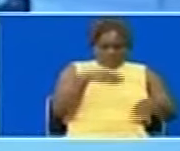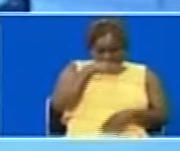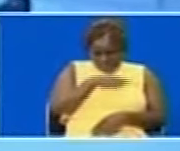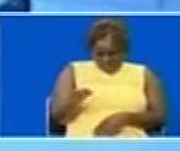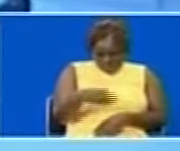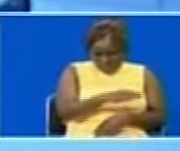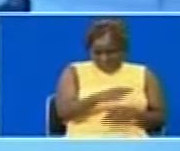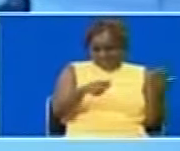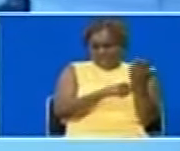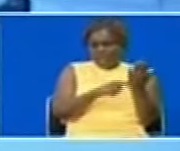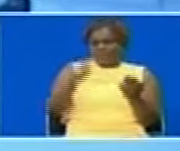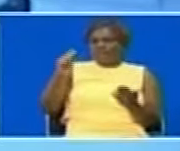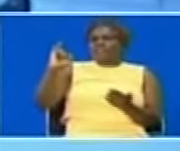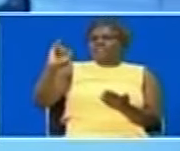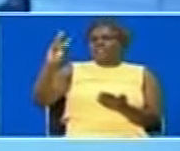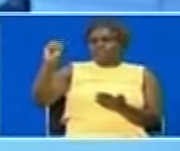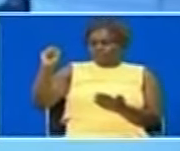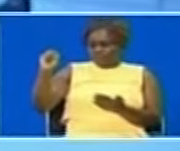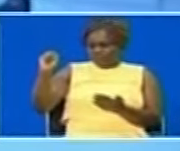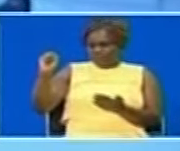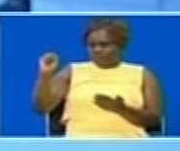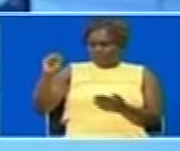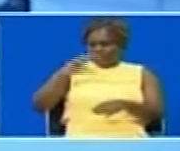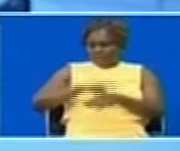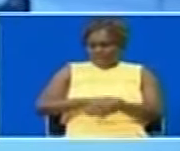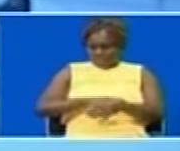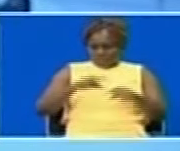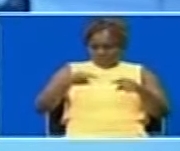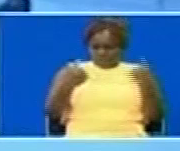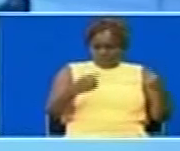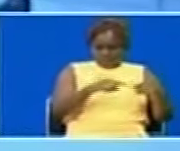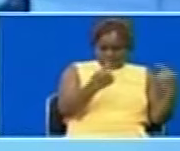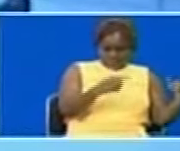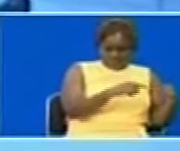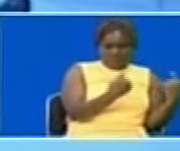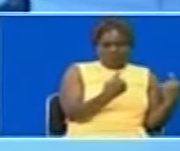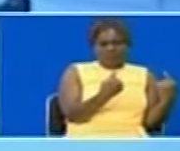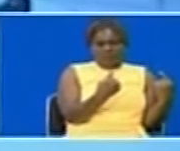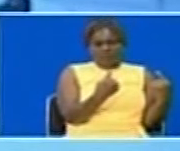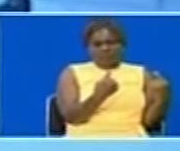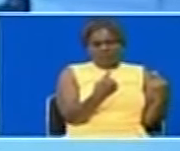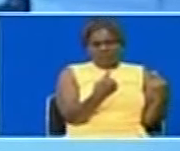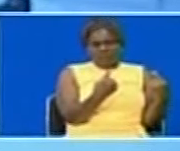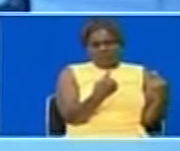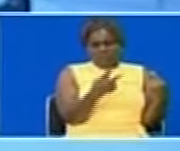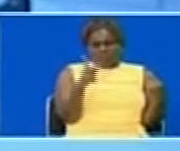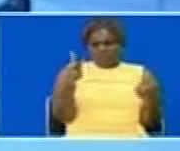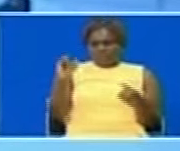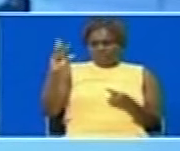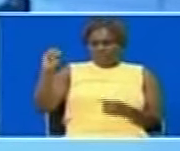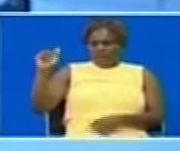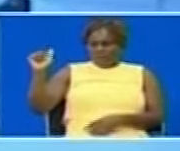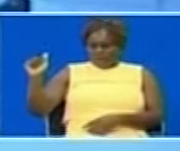known and as team was found by conservationist David Bates and his team of rangers at Kimana